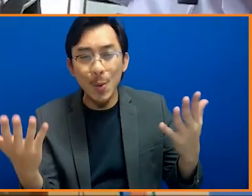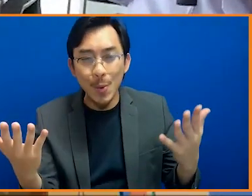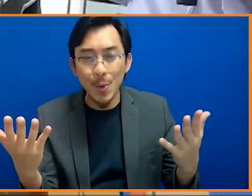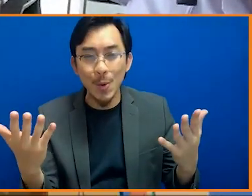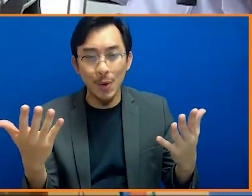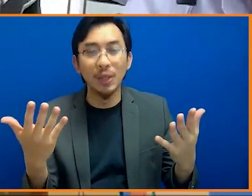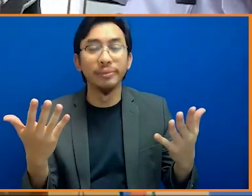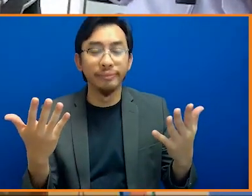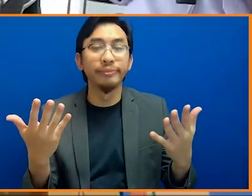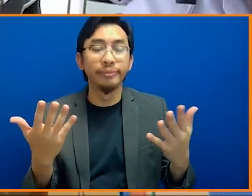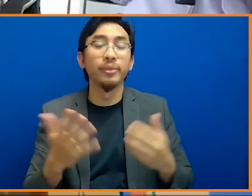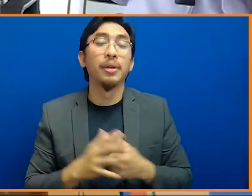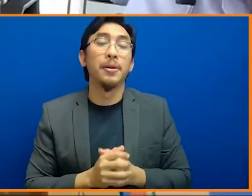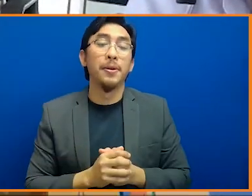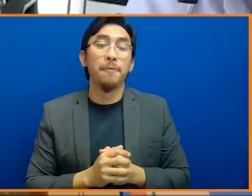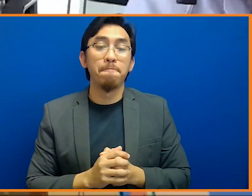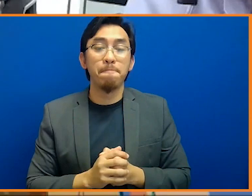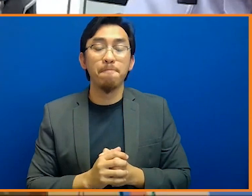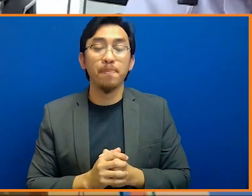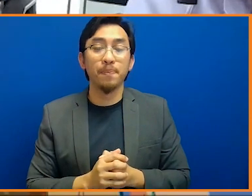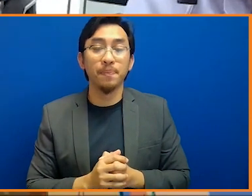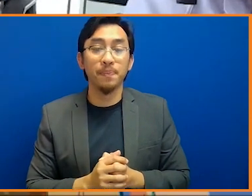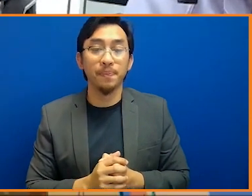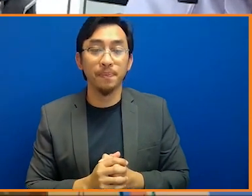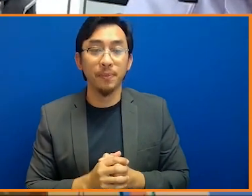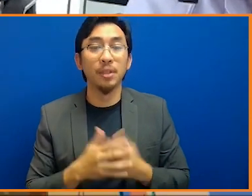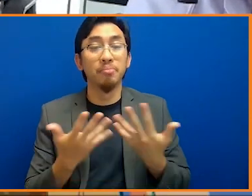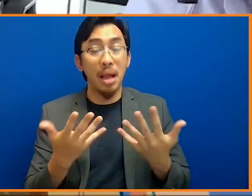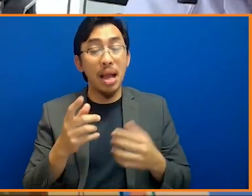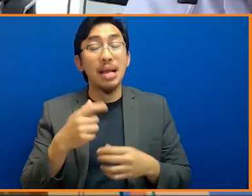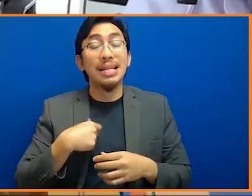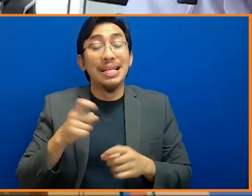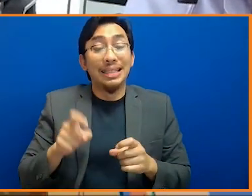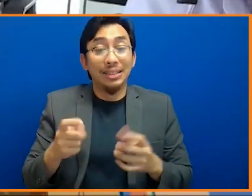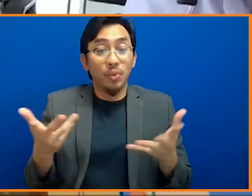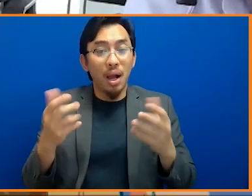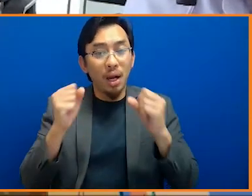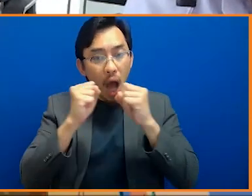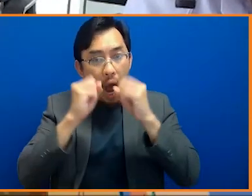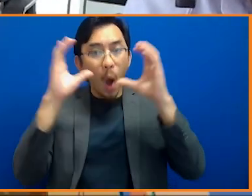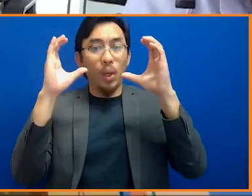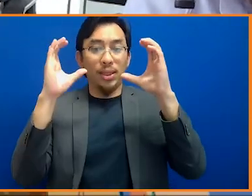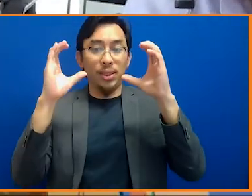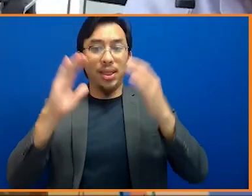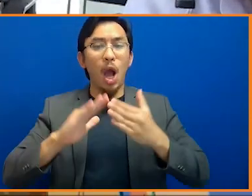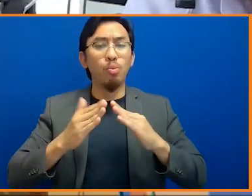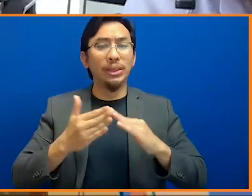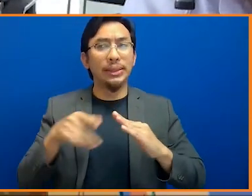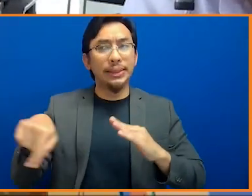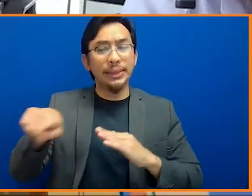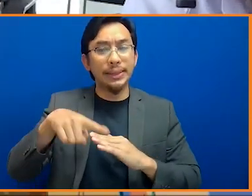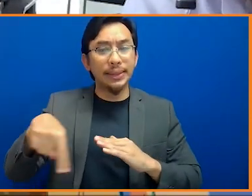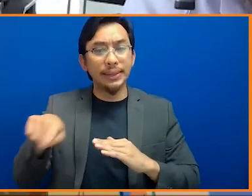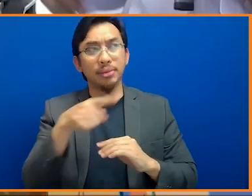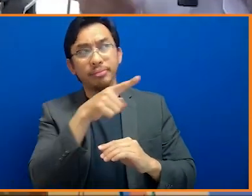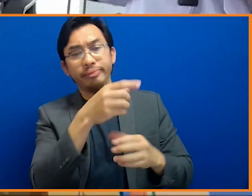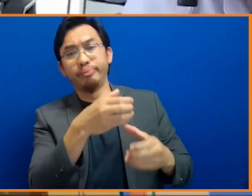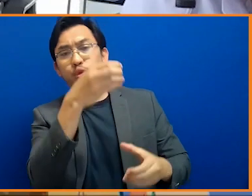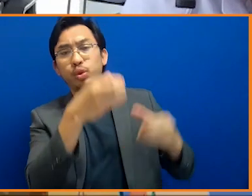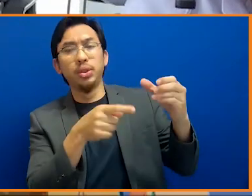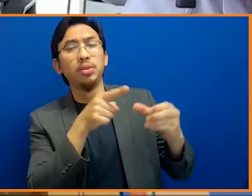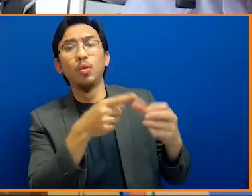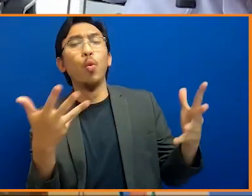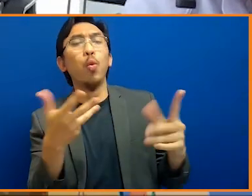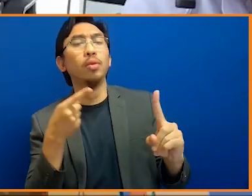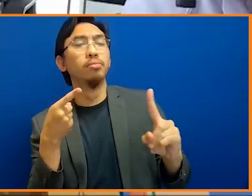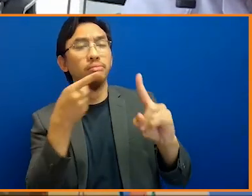building function. So what we need to do actually to raise awareness of the community of the building